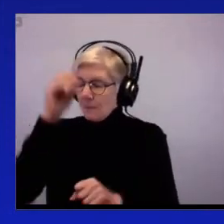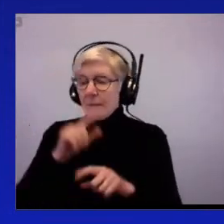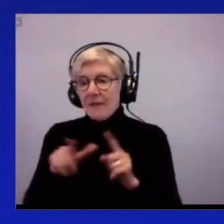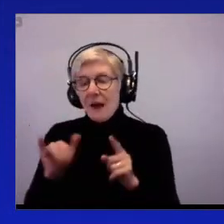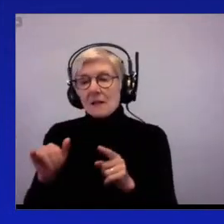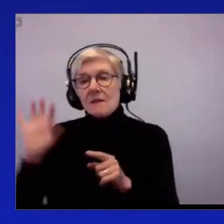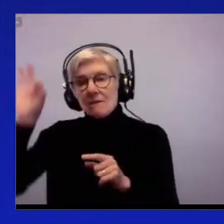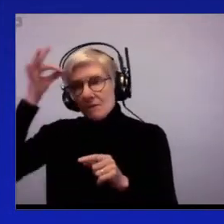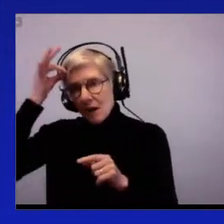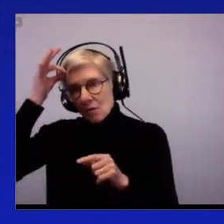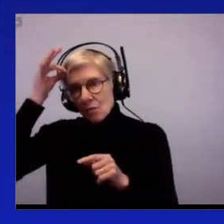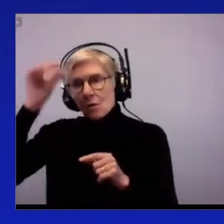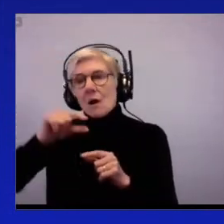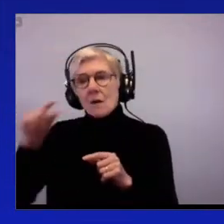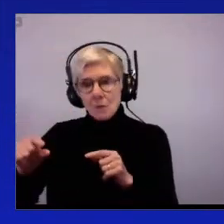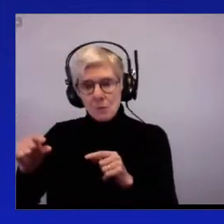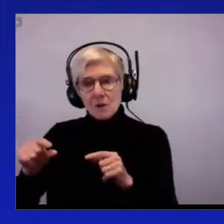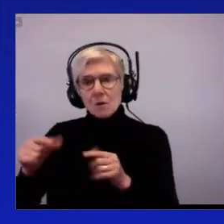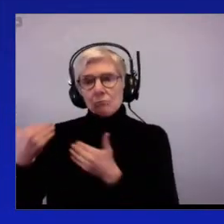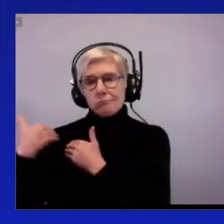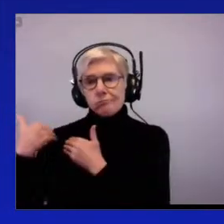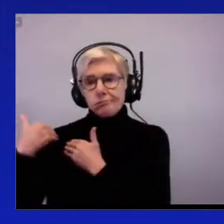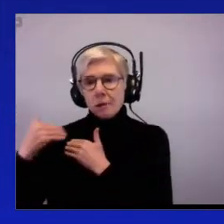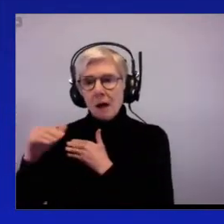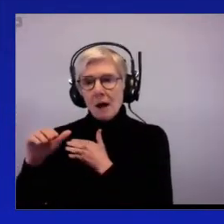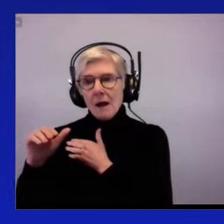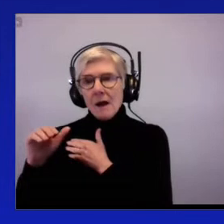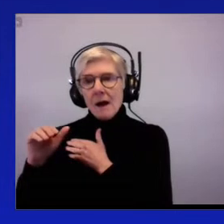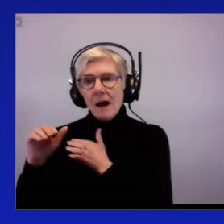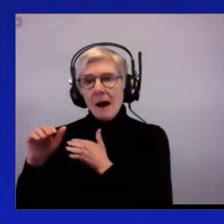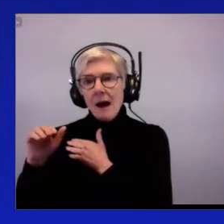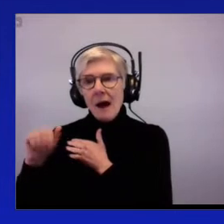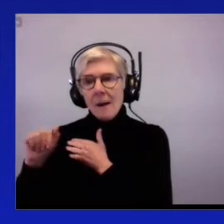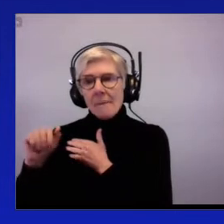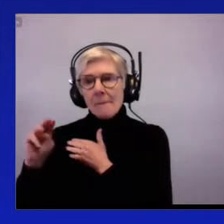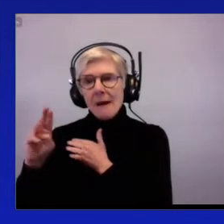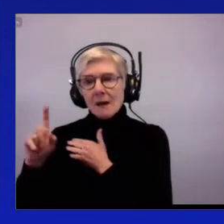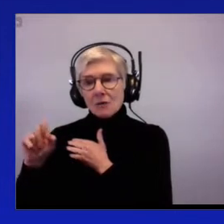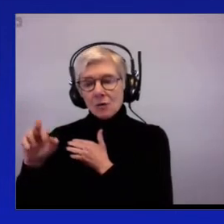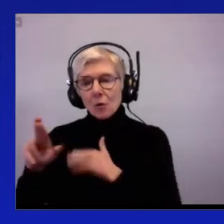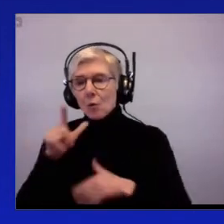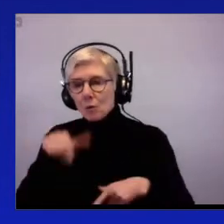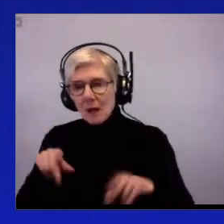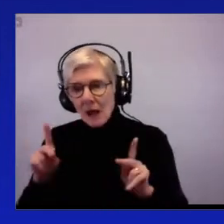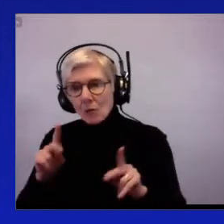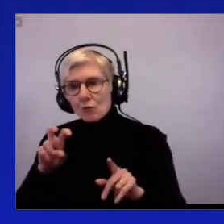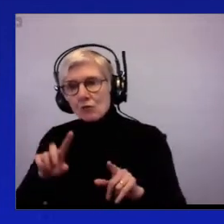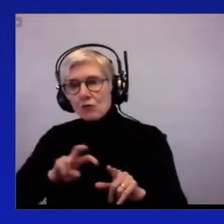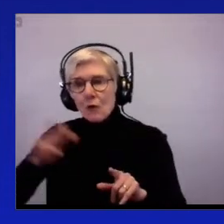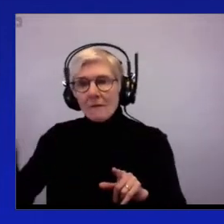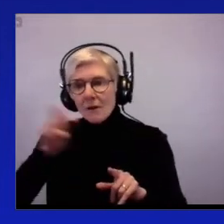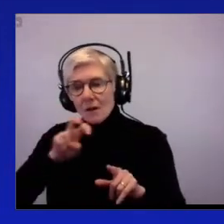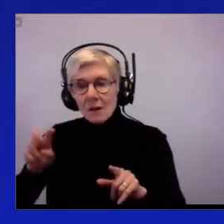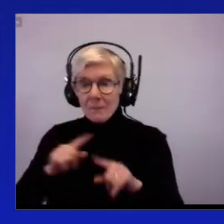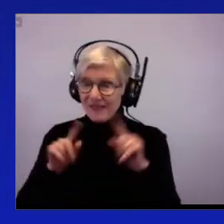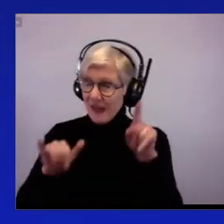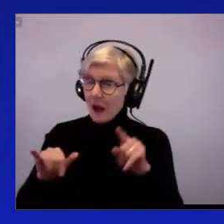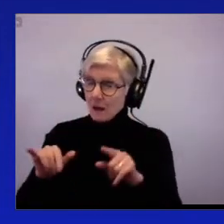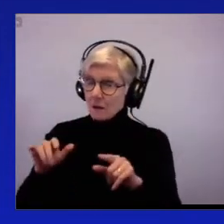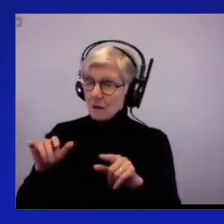the federal government about who's allowed to travel, who's not allowed to travel. You've talked about a very elite group that